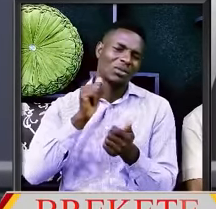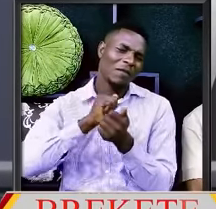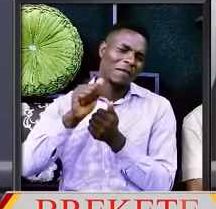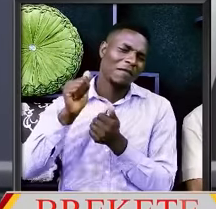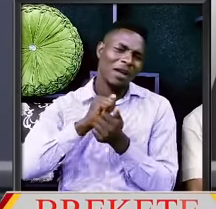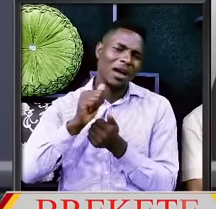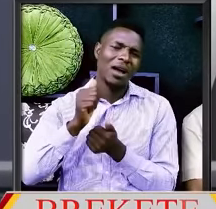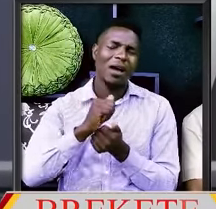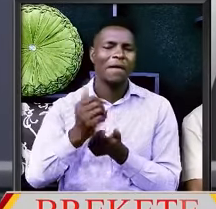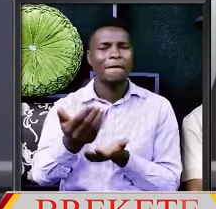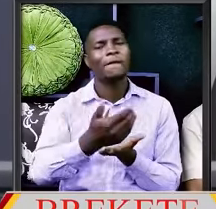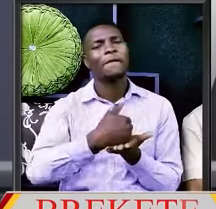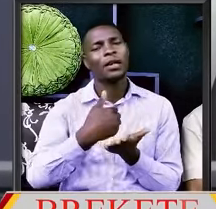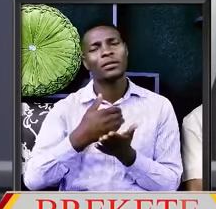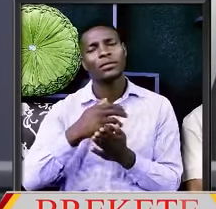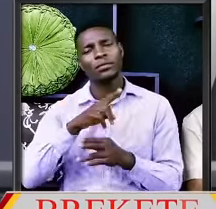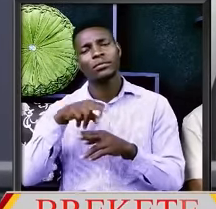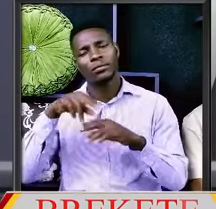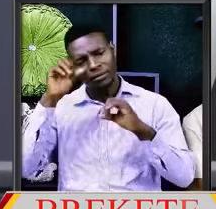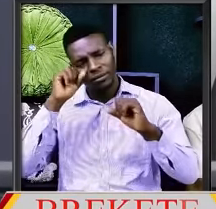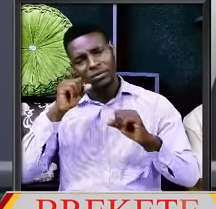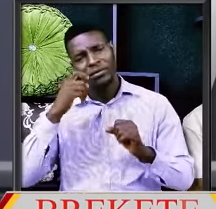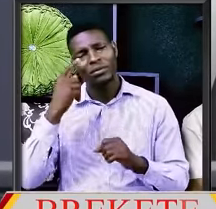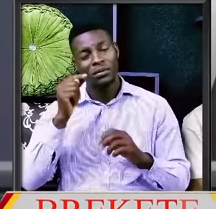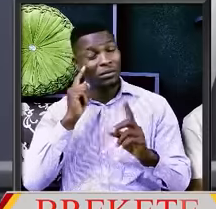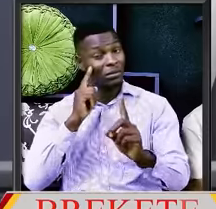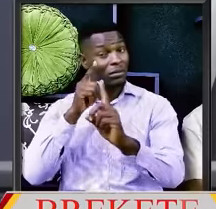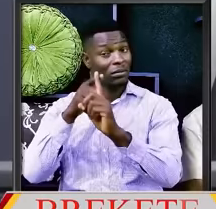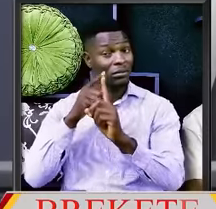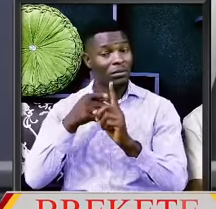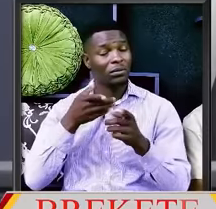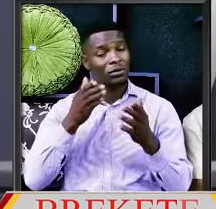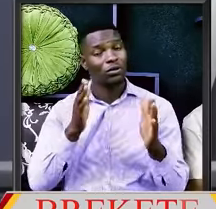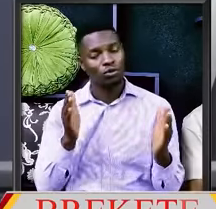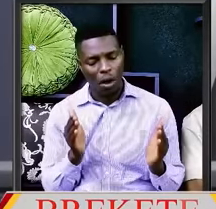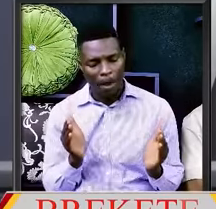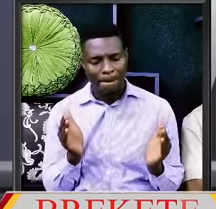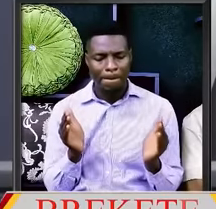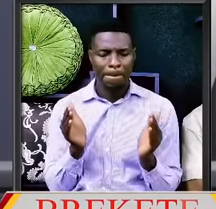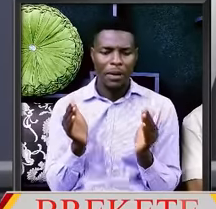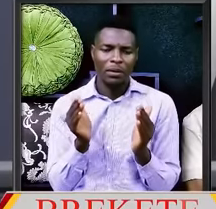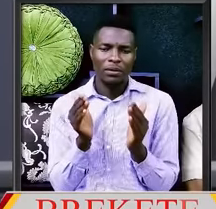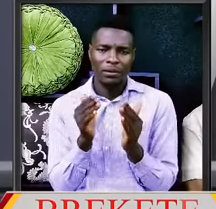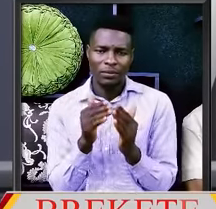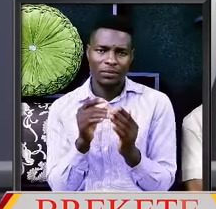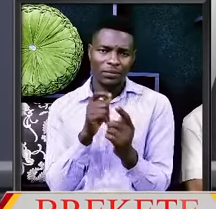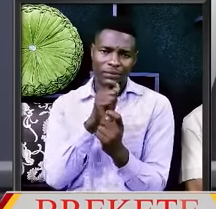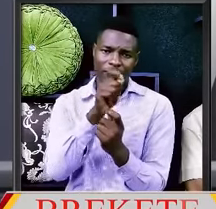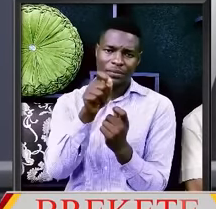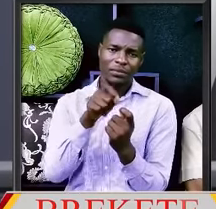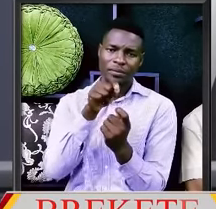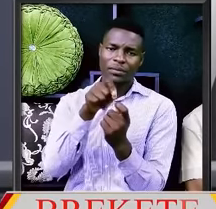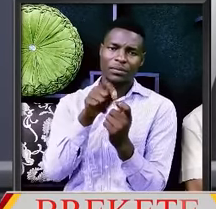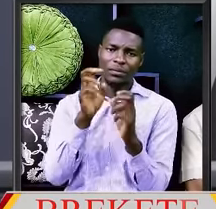Mm. The issue here should be narrowed exactly to the day